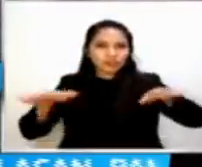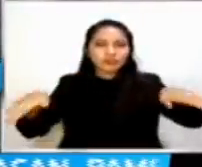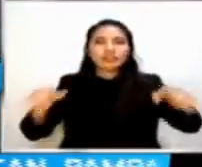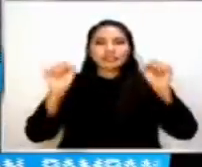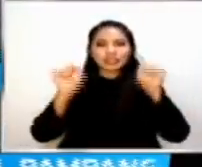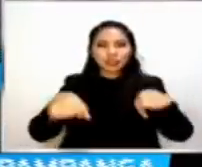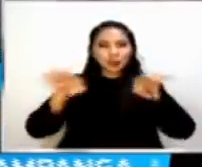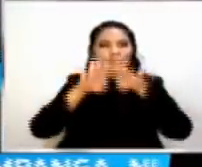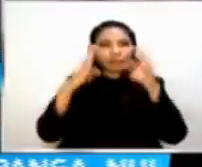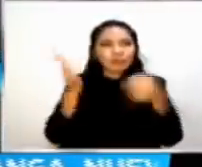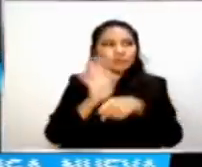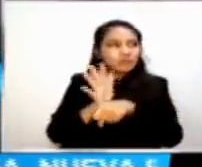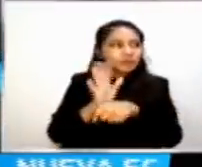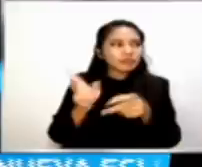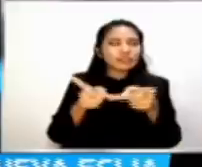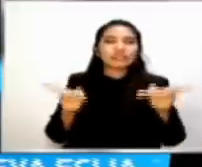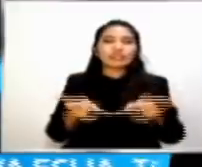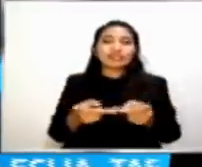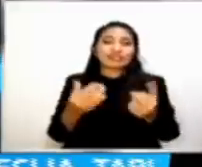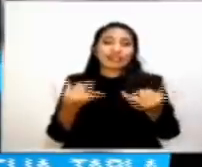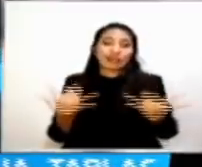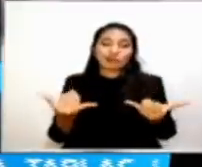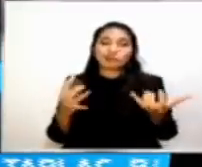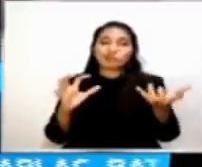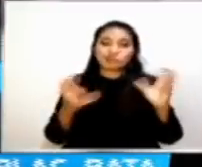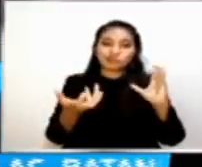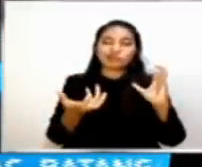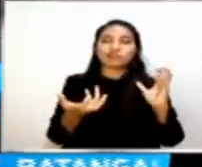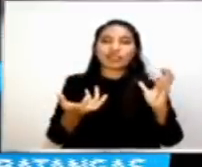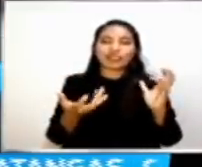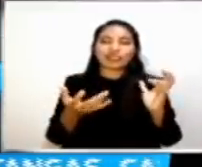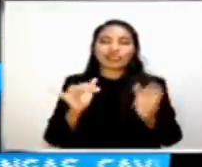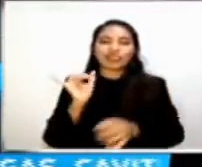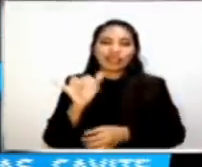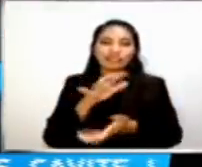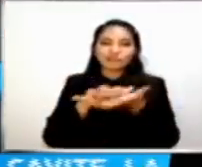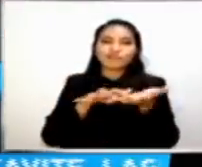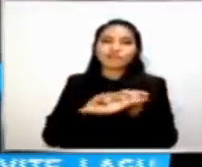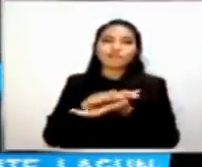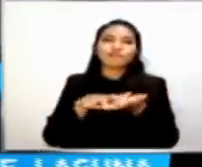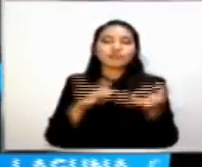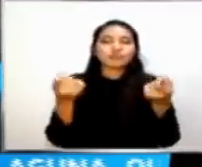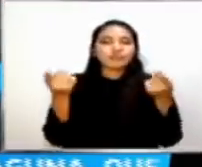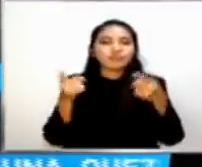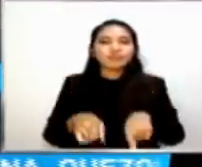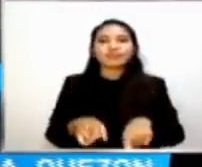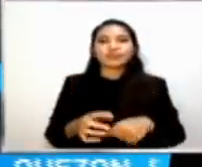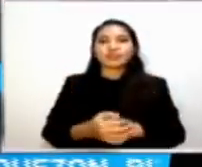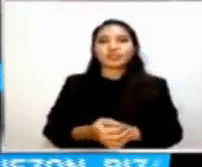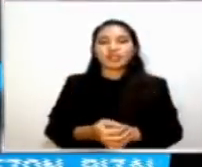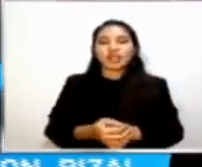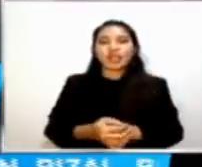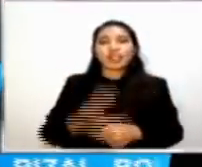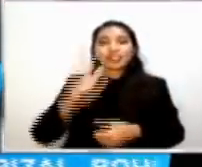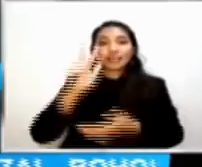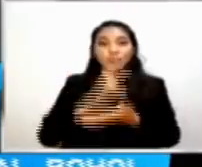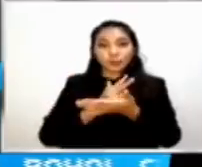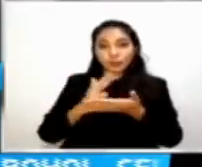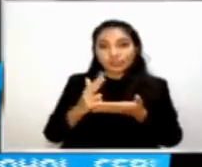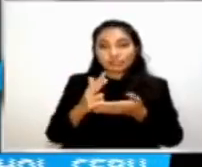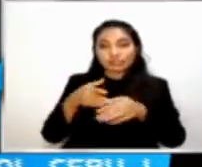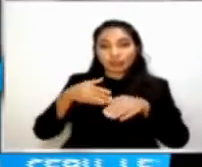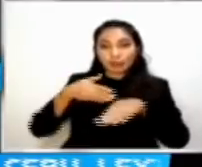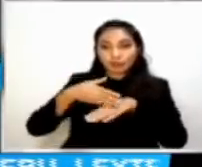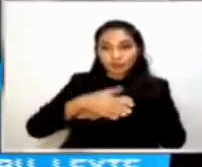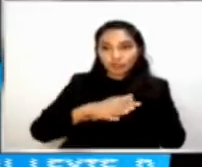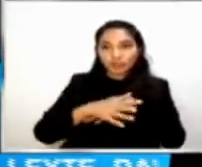So, that's the mixed message. And then all of a sudden, 3 weeks later, you do a